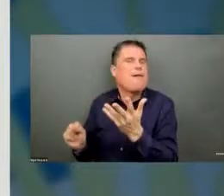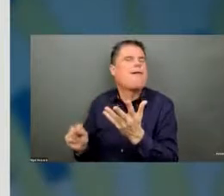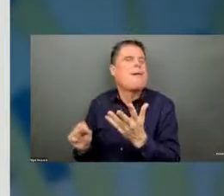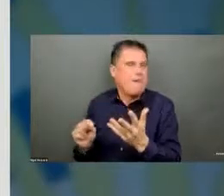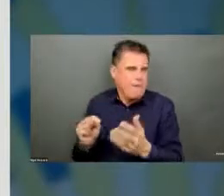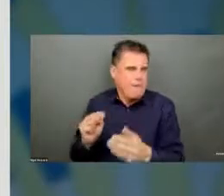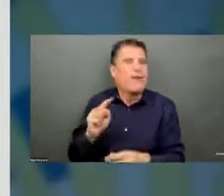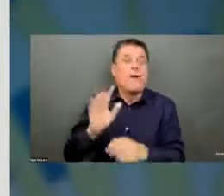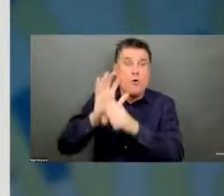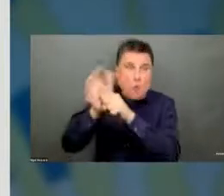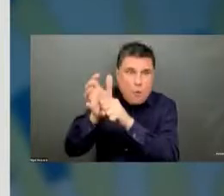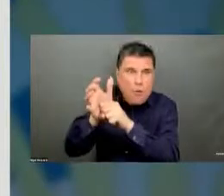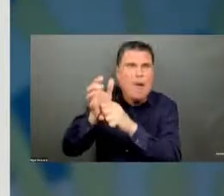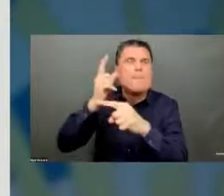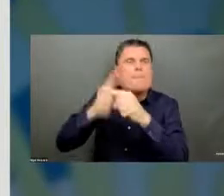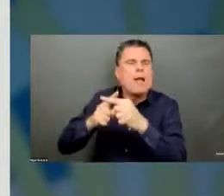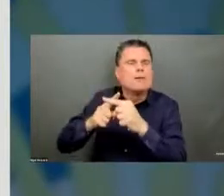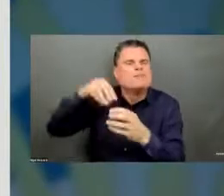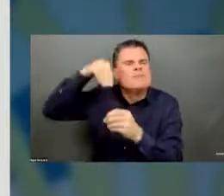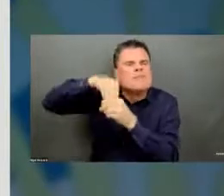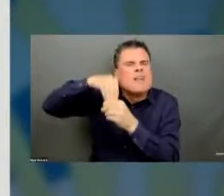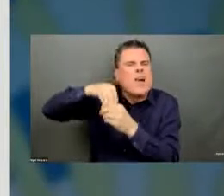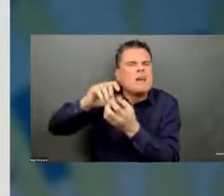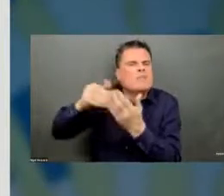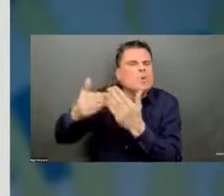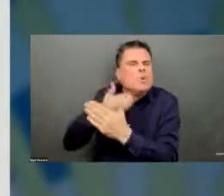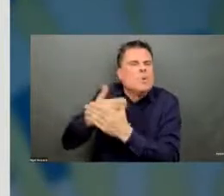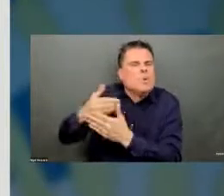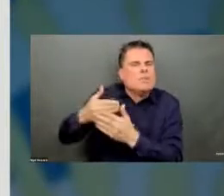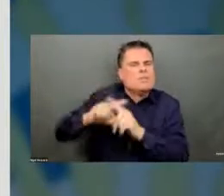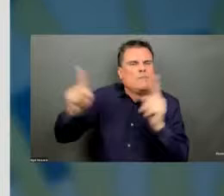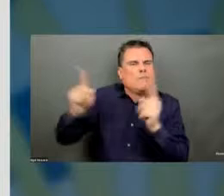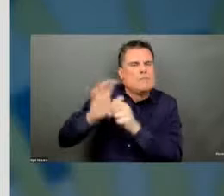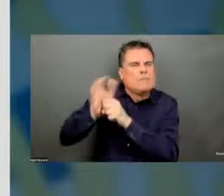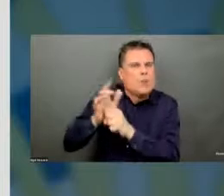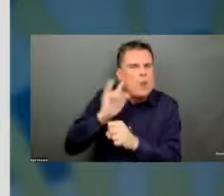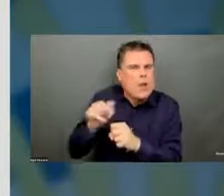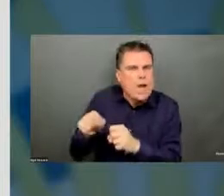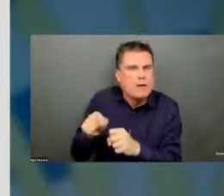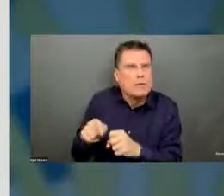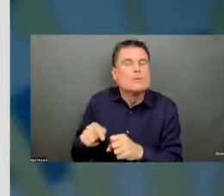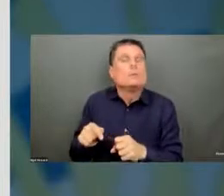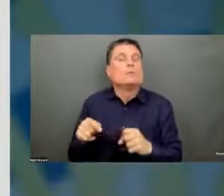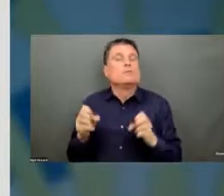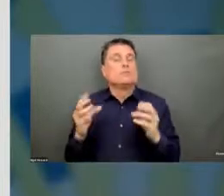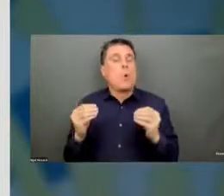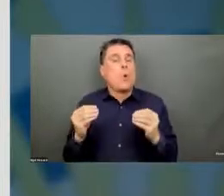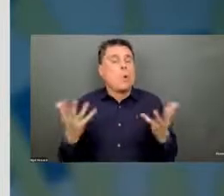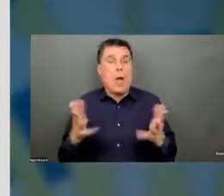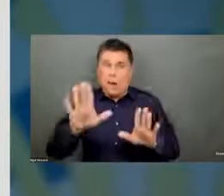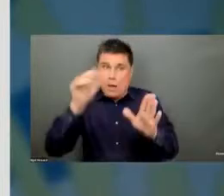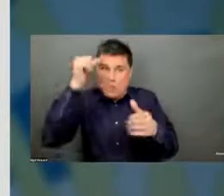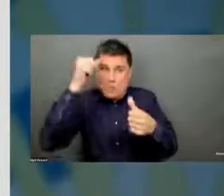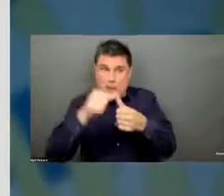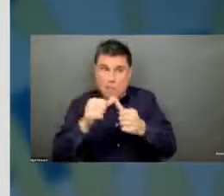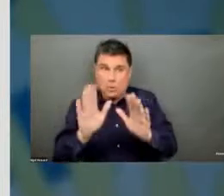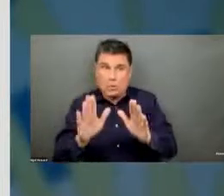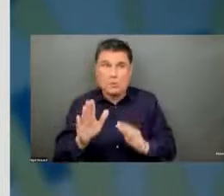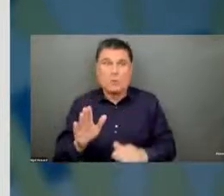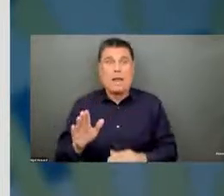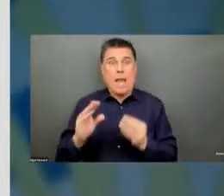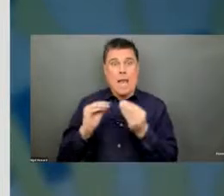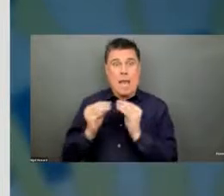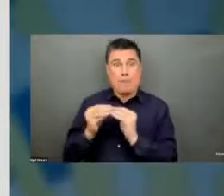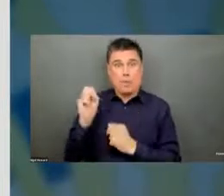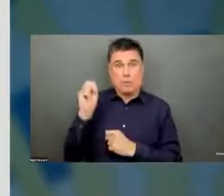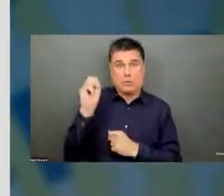basis the number of variant cases, they're not in addition to the new cases that we report every day or in the 7-day average.